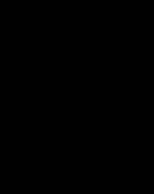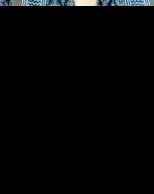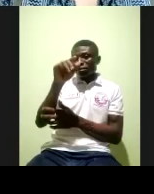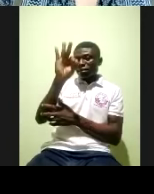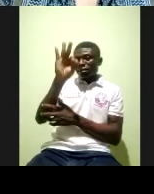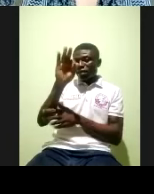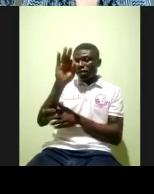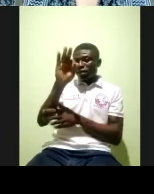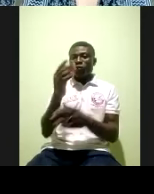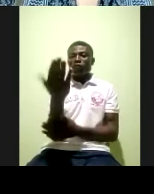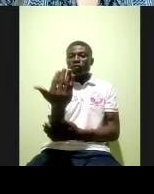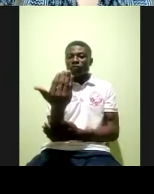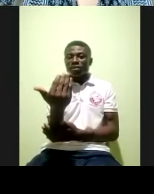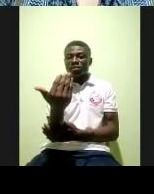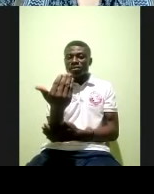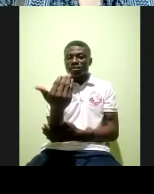15,